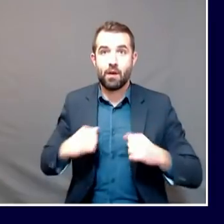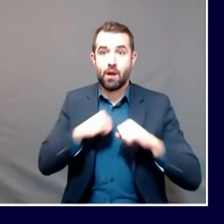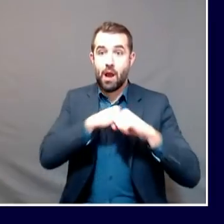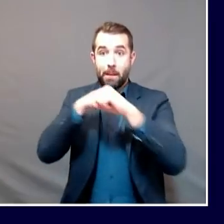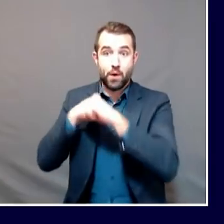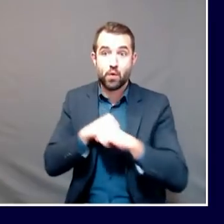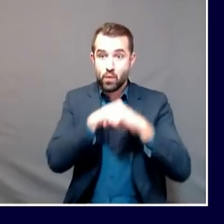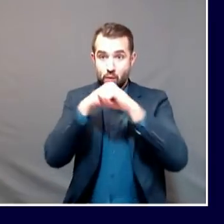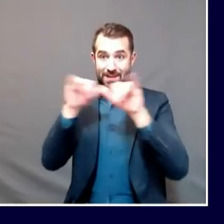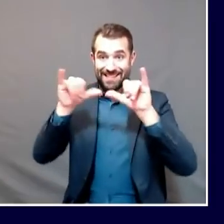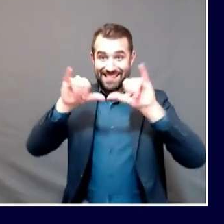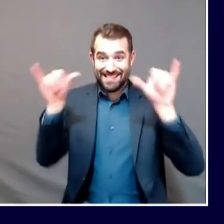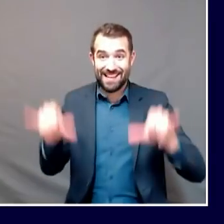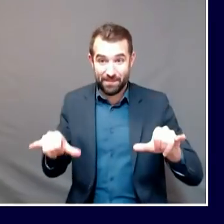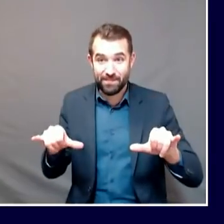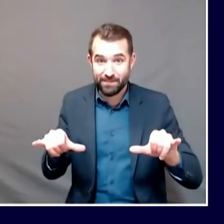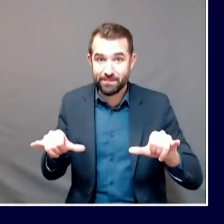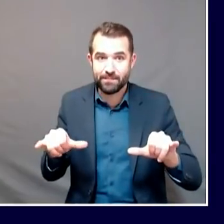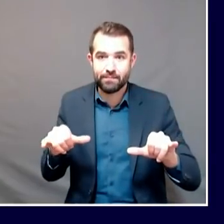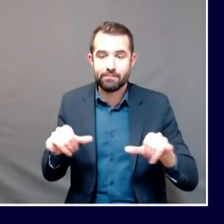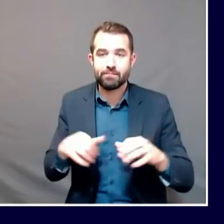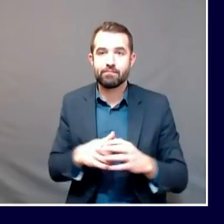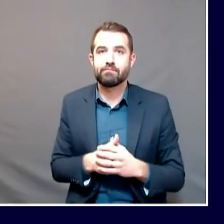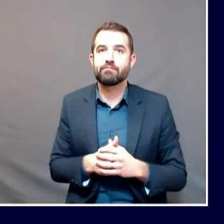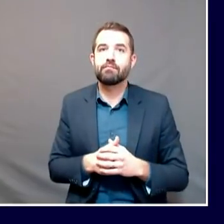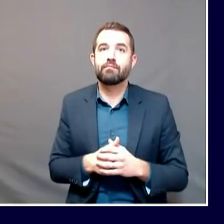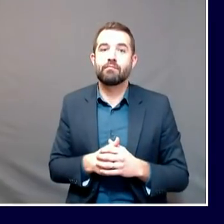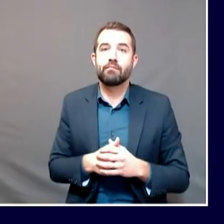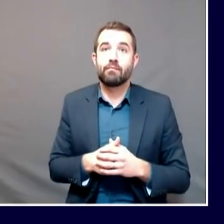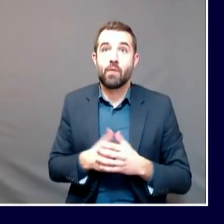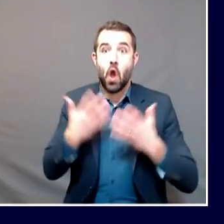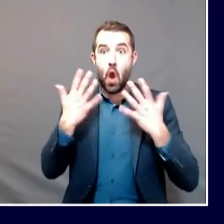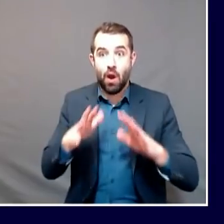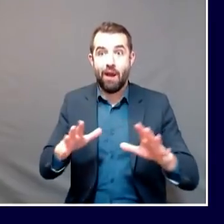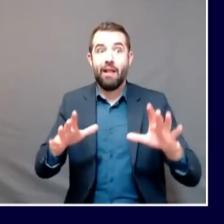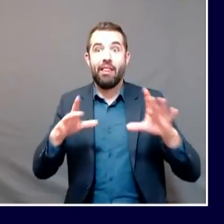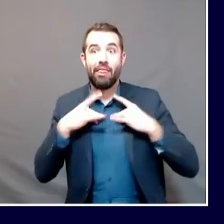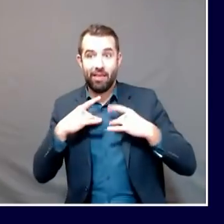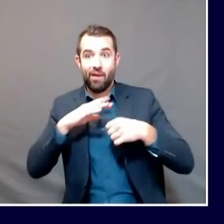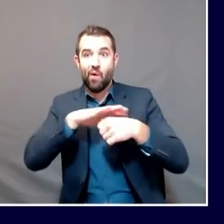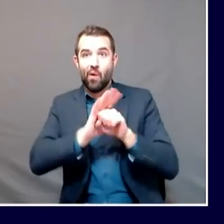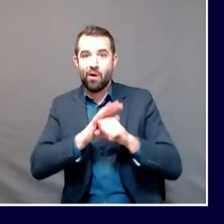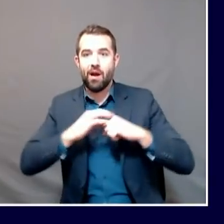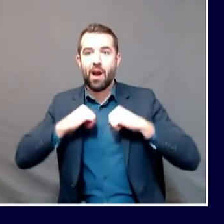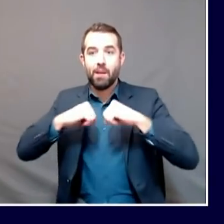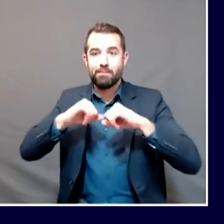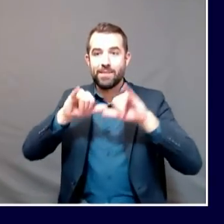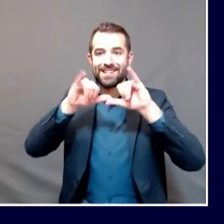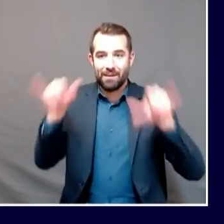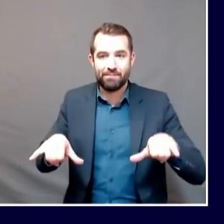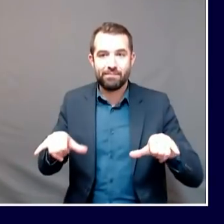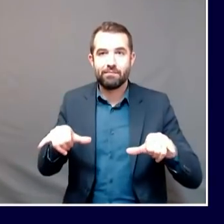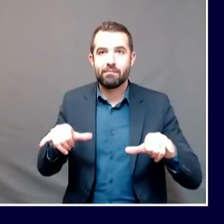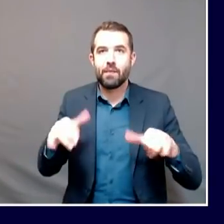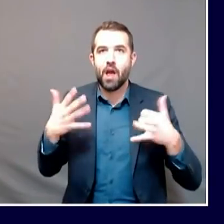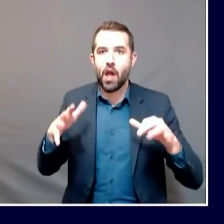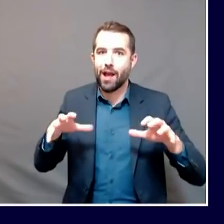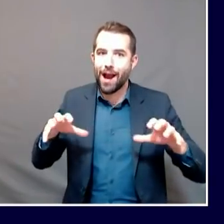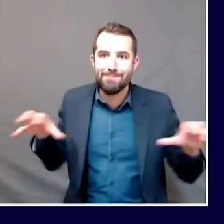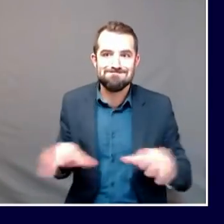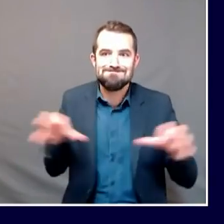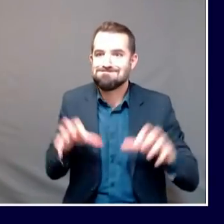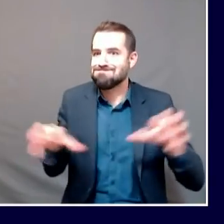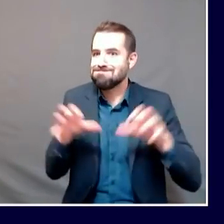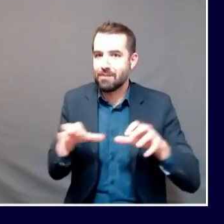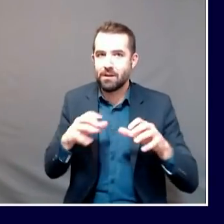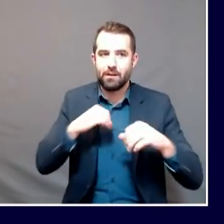activated after you've had COVID naturally, there are good data to suggest that the power of immunity that